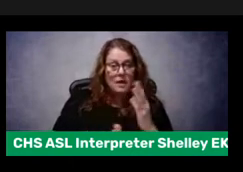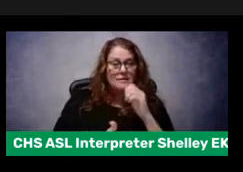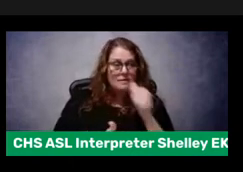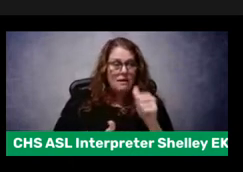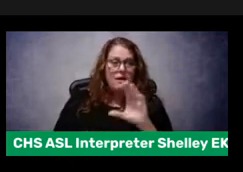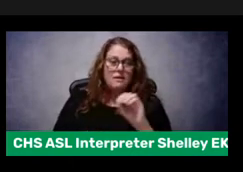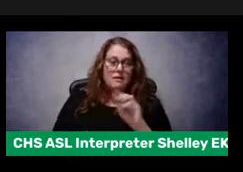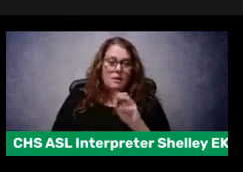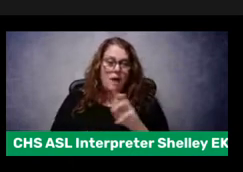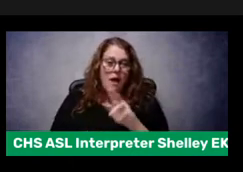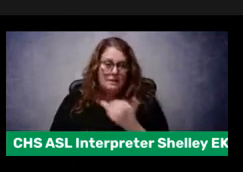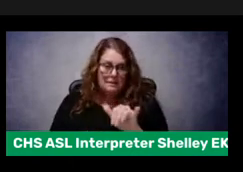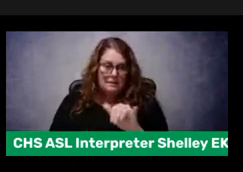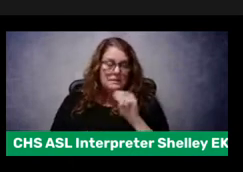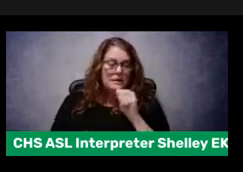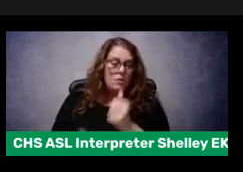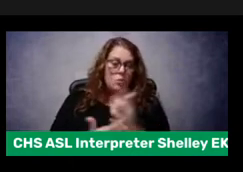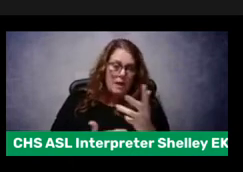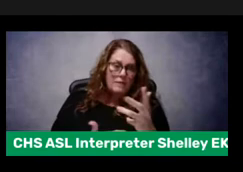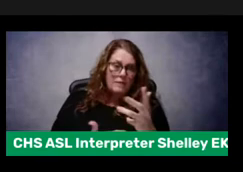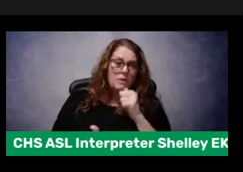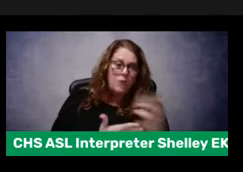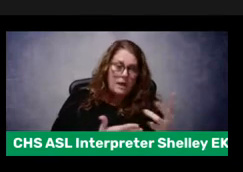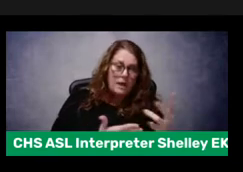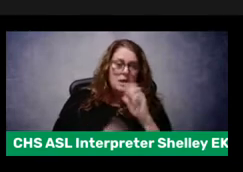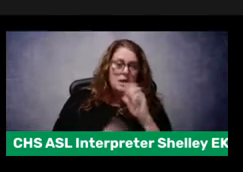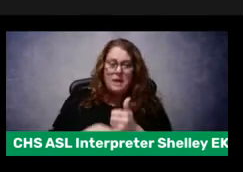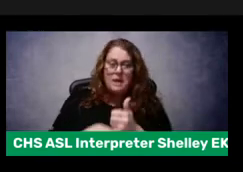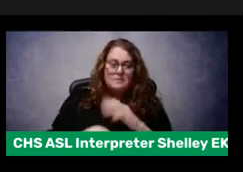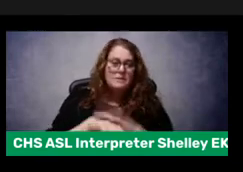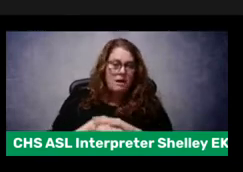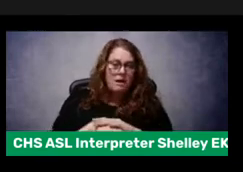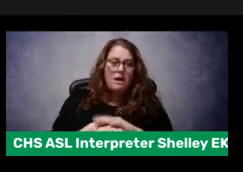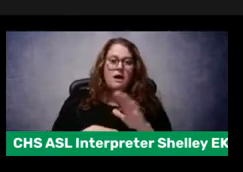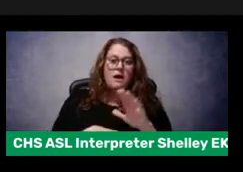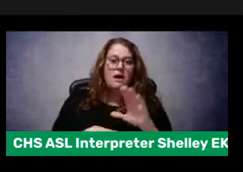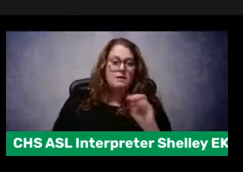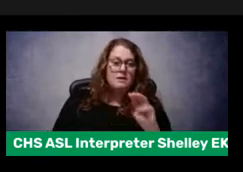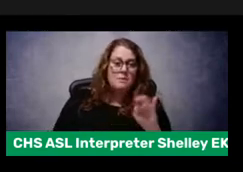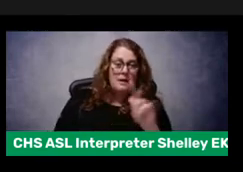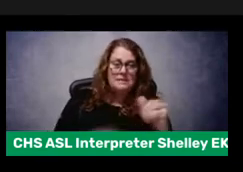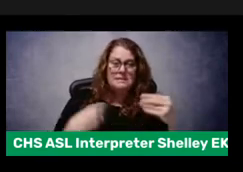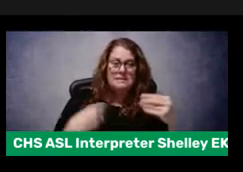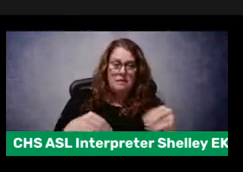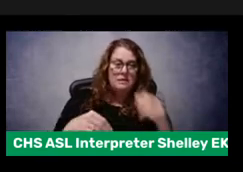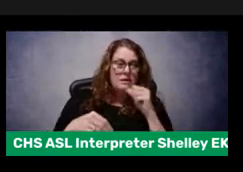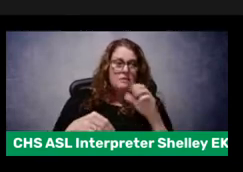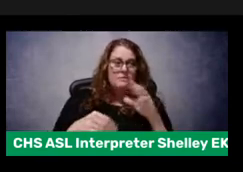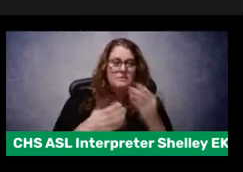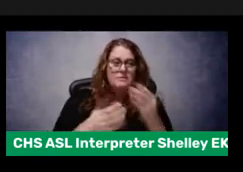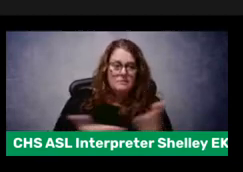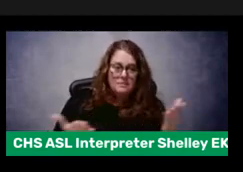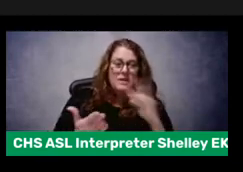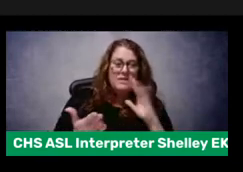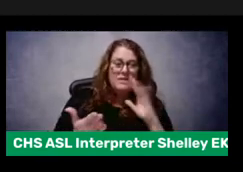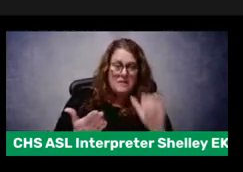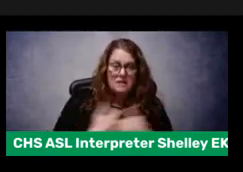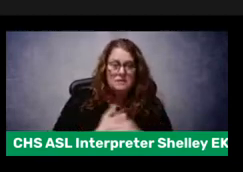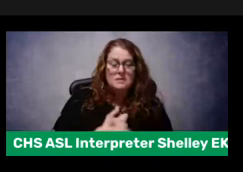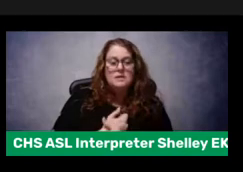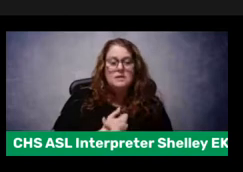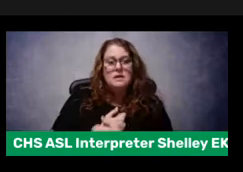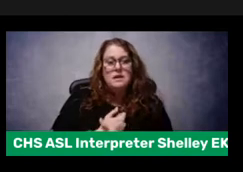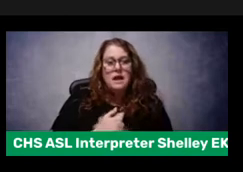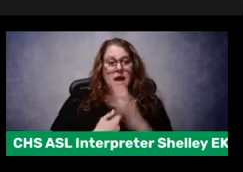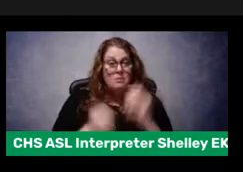commodity. Shouldn't be based on waste. It shouldn't be based on commodification of a commodity. I said that.